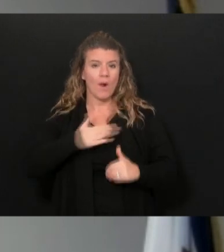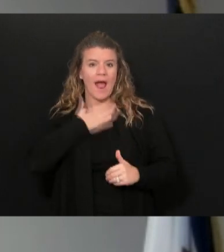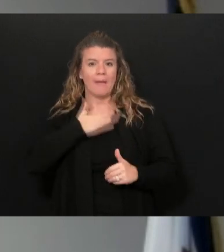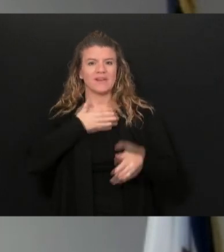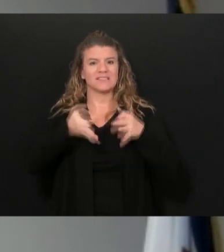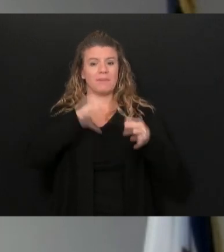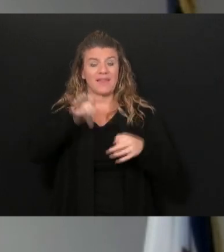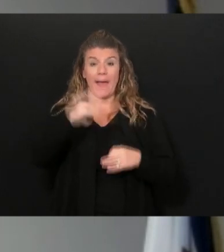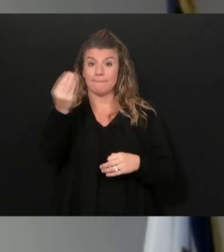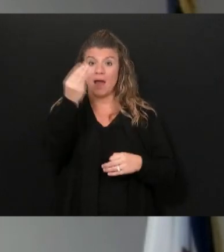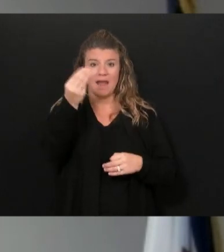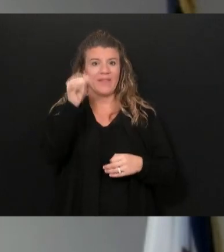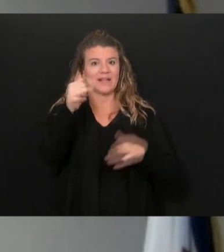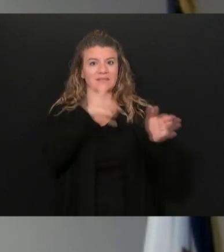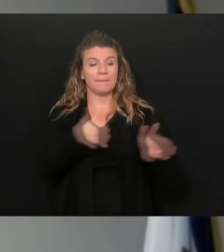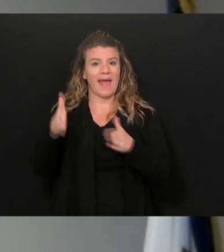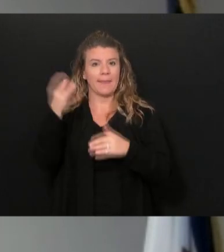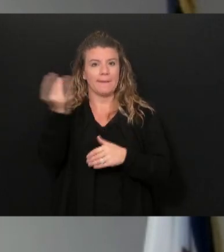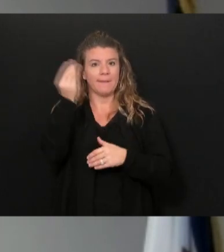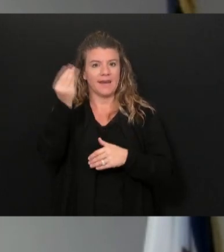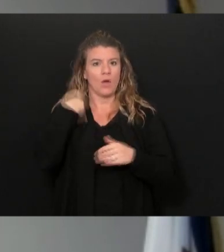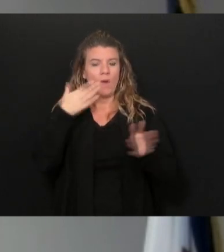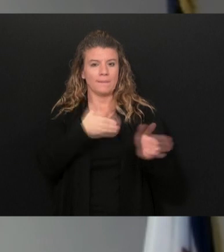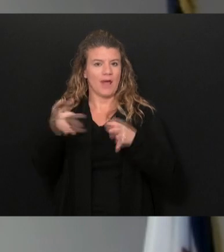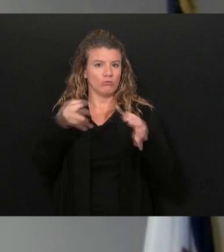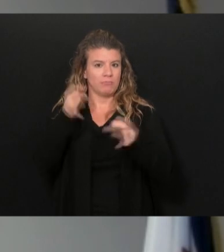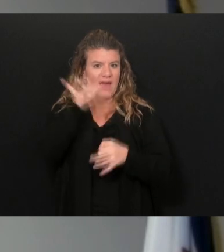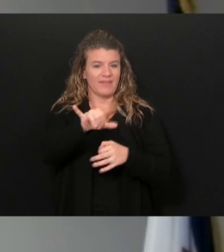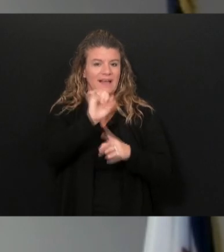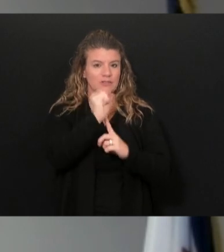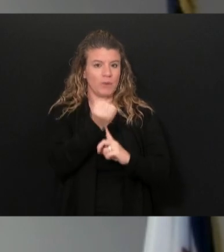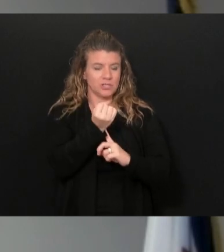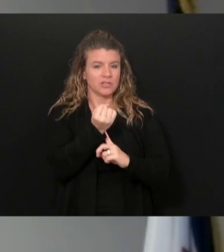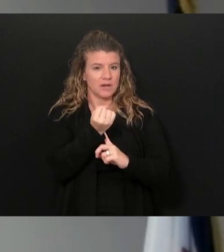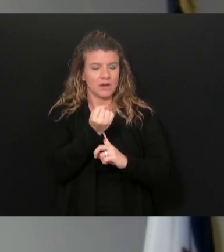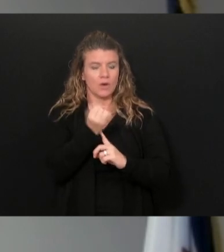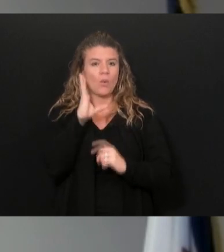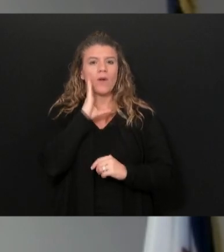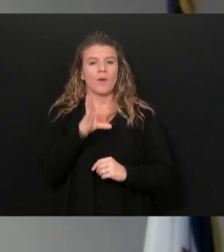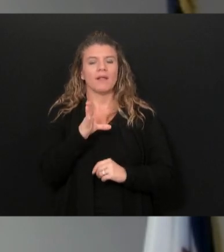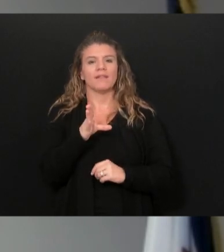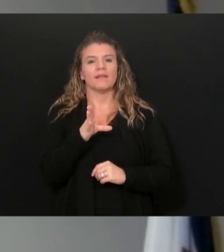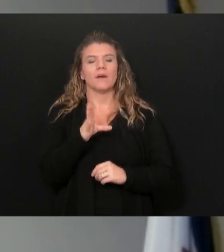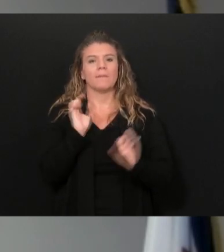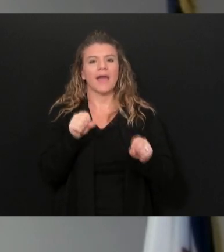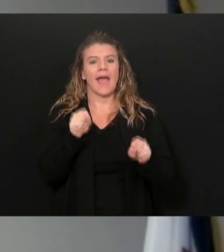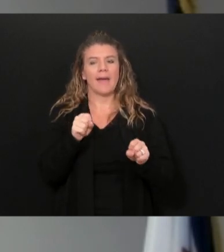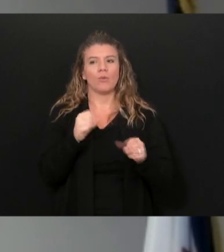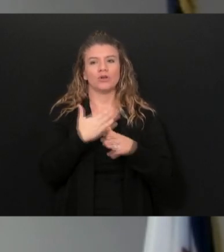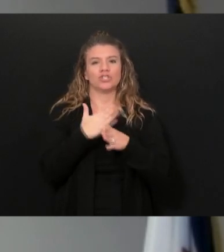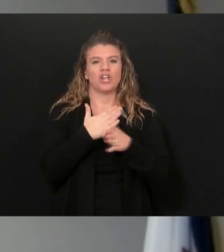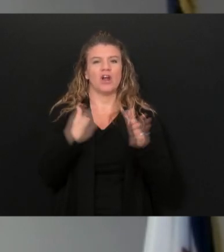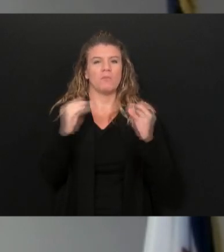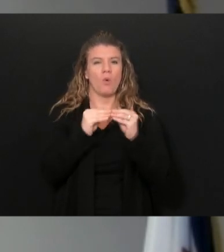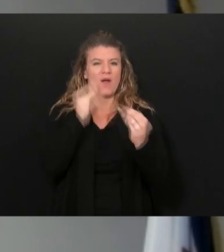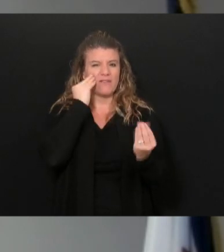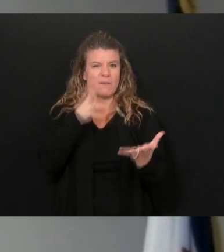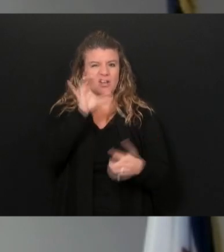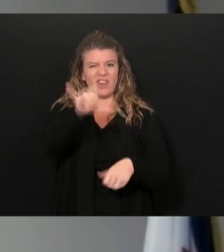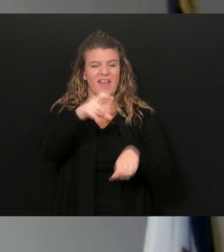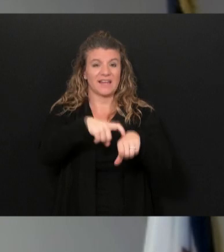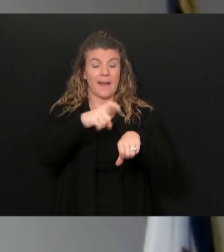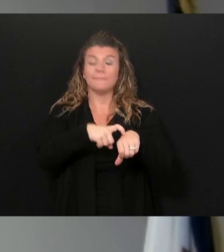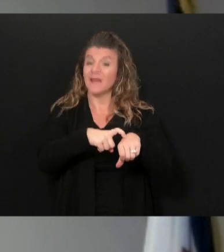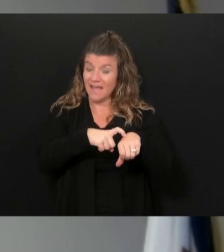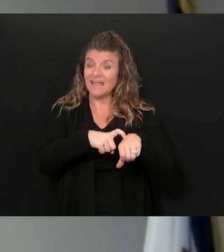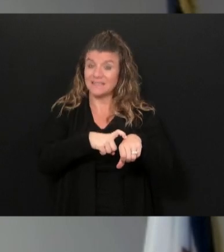on Monday, as I understand, is the time that they wanted us to do that. And we will be able to share more information with you then. But yes,